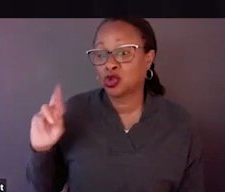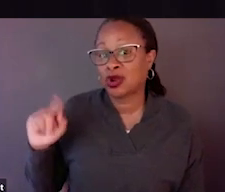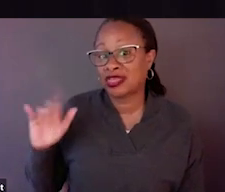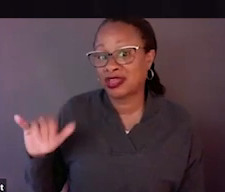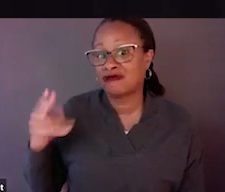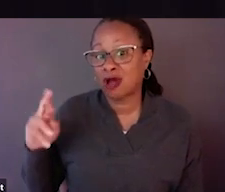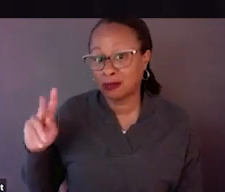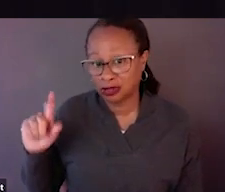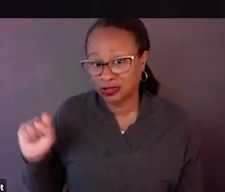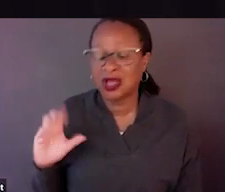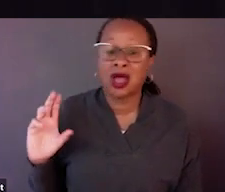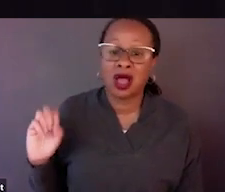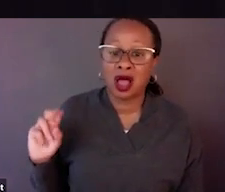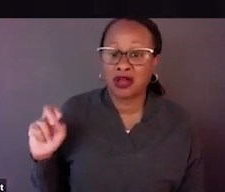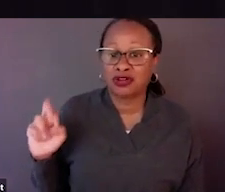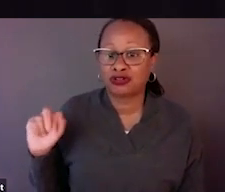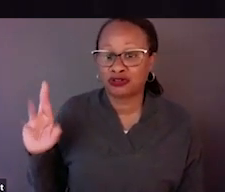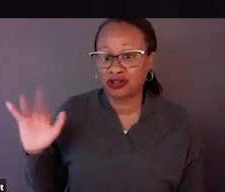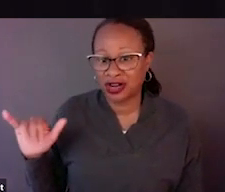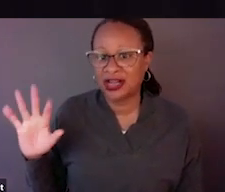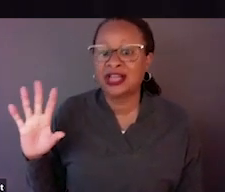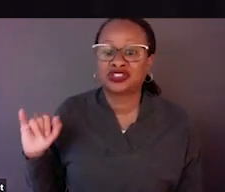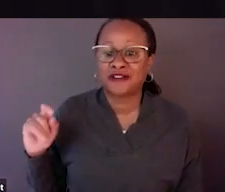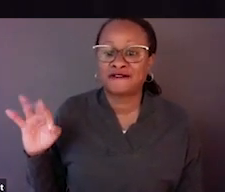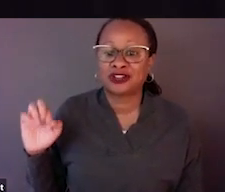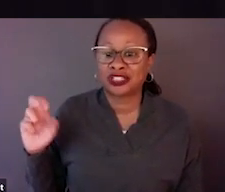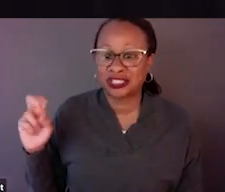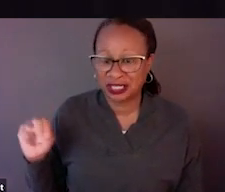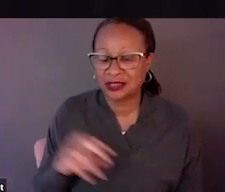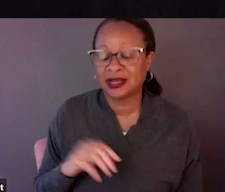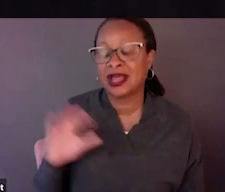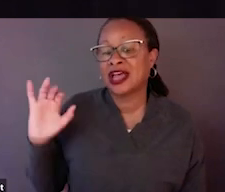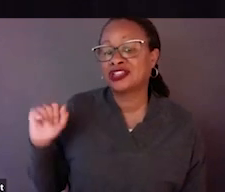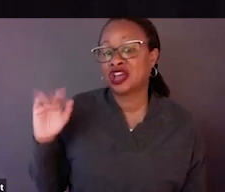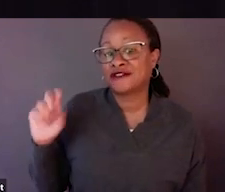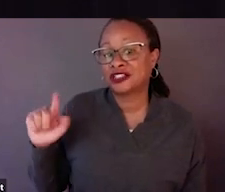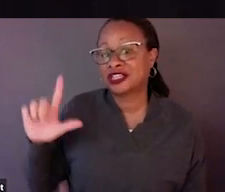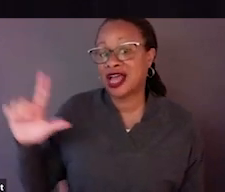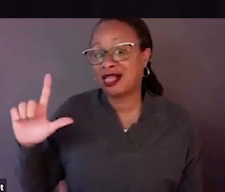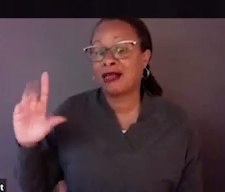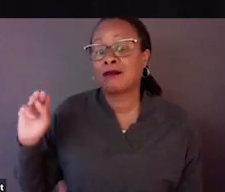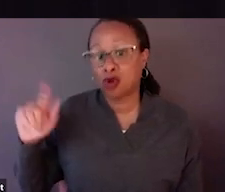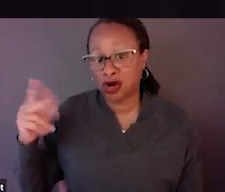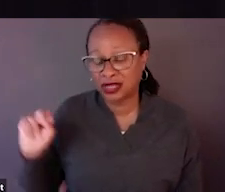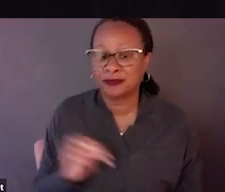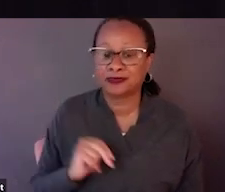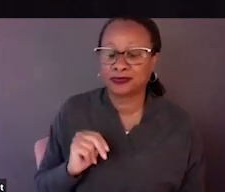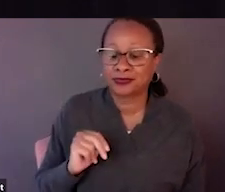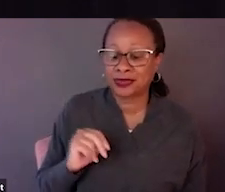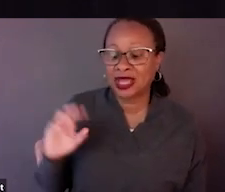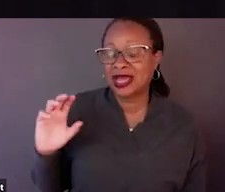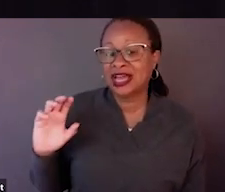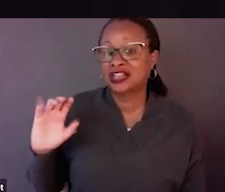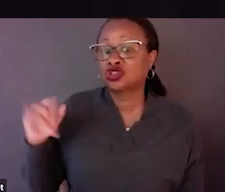Hinton, Honoree Fanon Jefferson, I got that right, okay, Dr. Jennifer L. Morgan, Dr. Ruha Benjamin, Dr. Stephanie